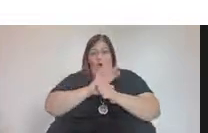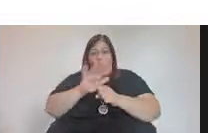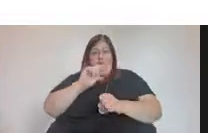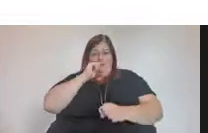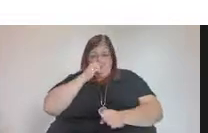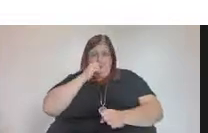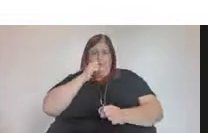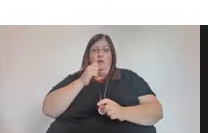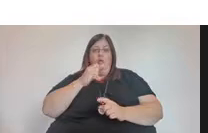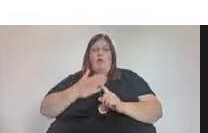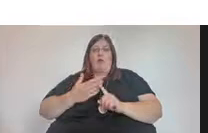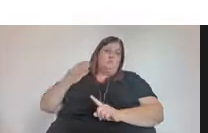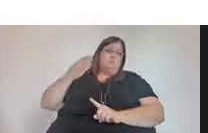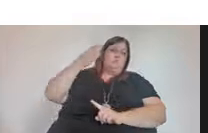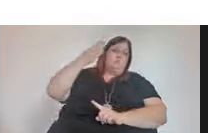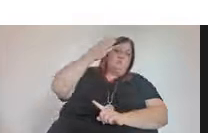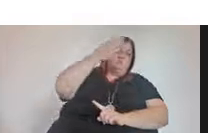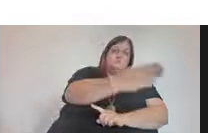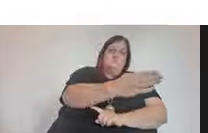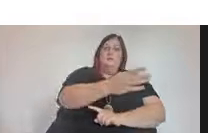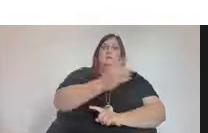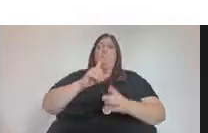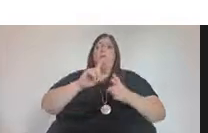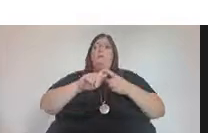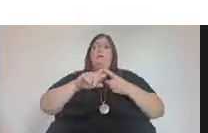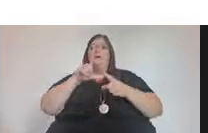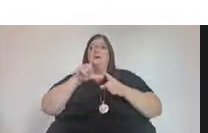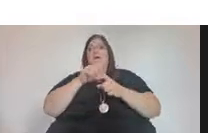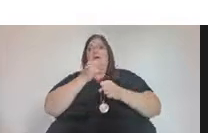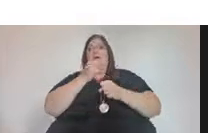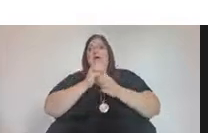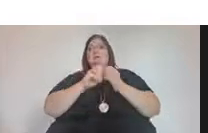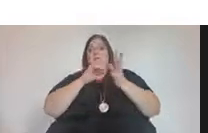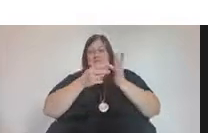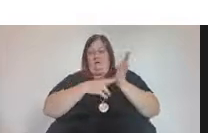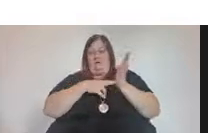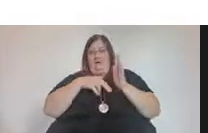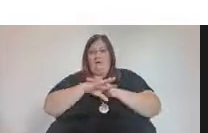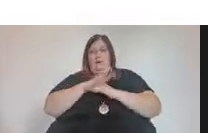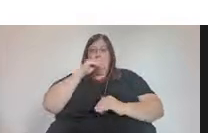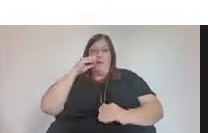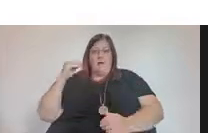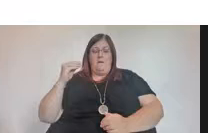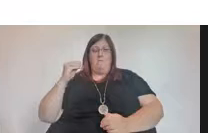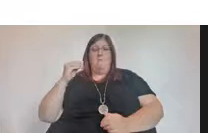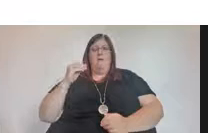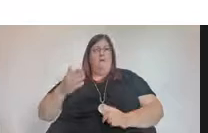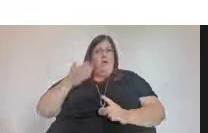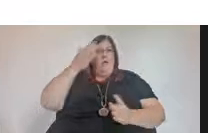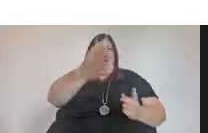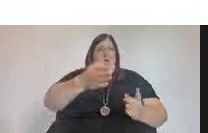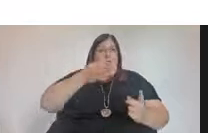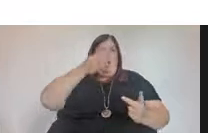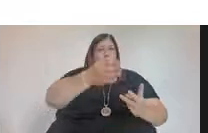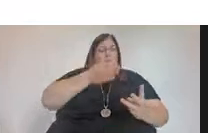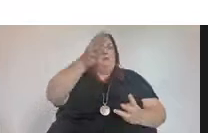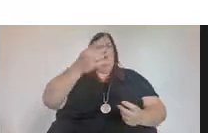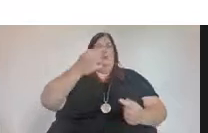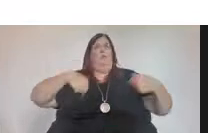travel over to Edgbaston to the cricket ground and be tested there. And we very, very quickly realised that we needed